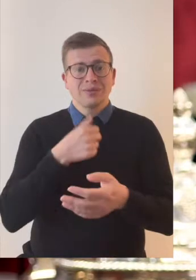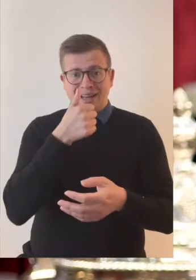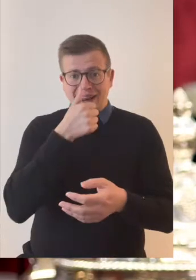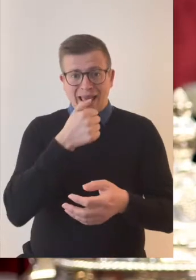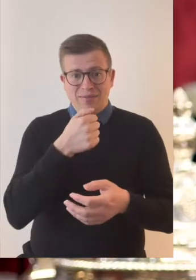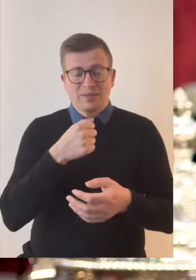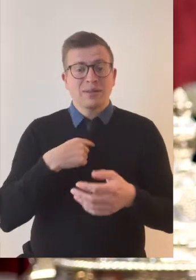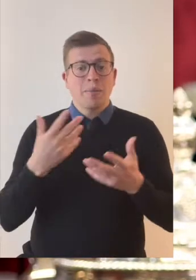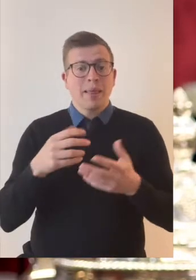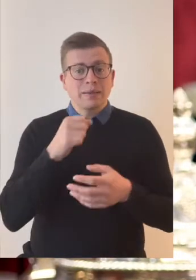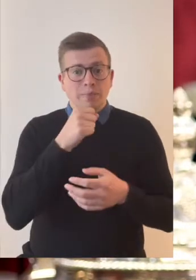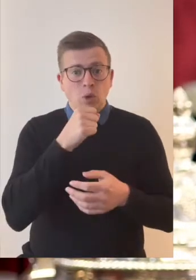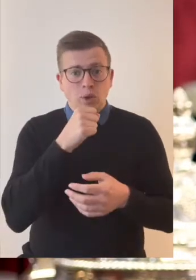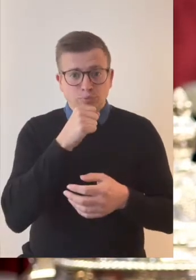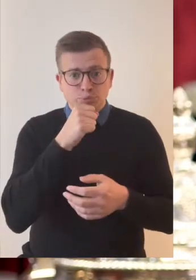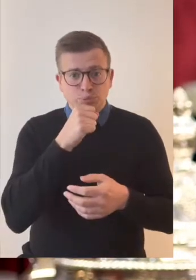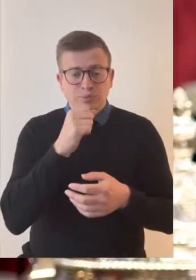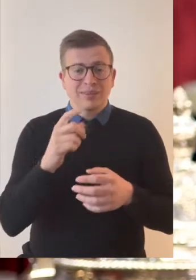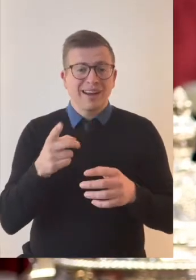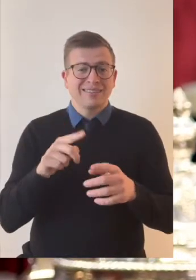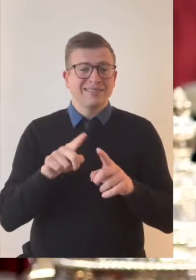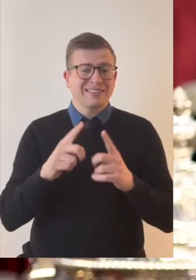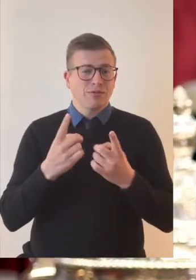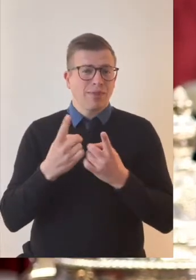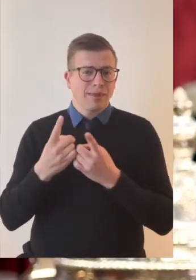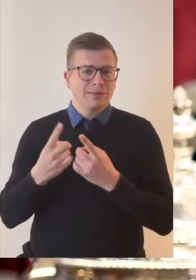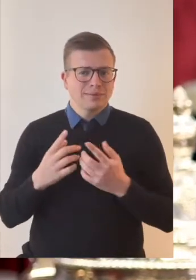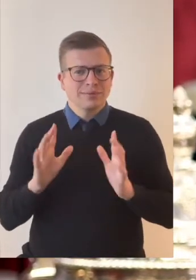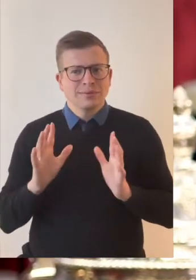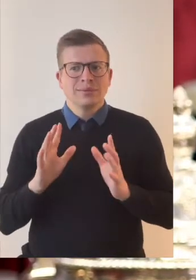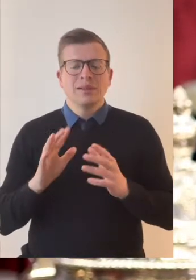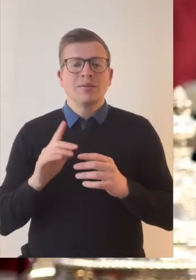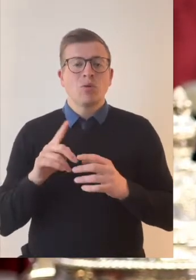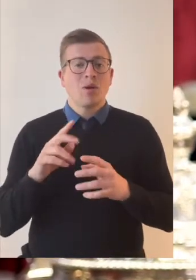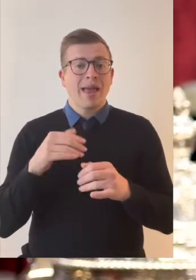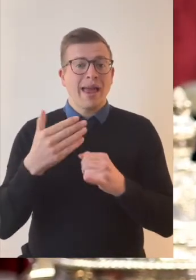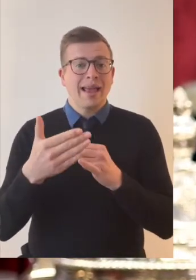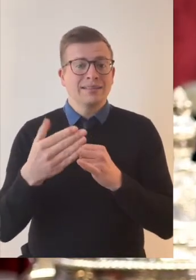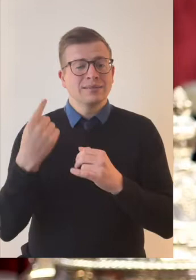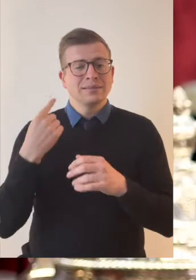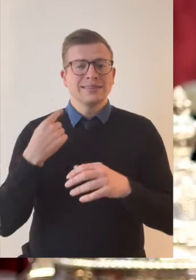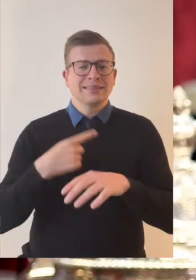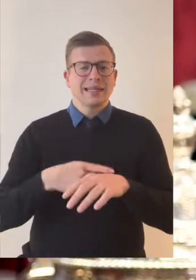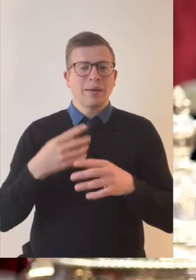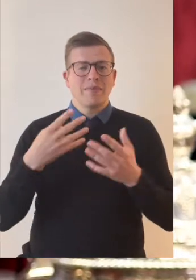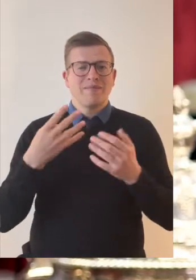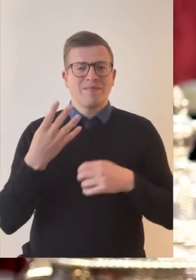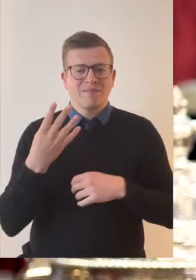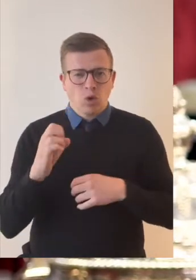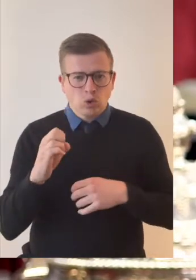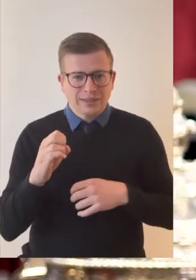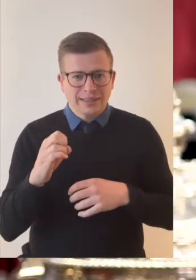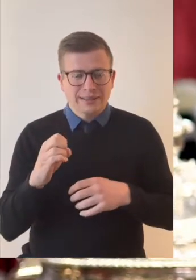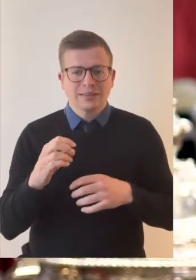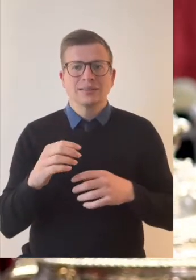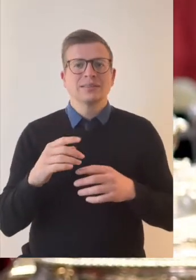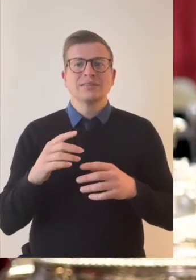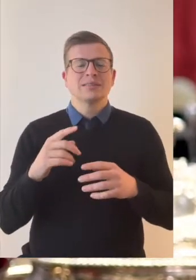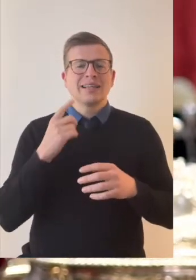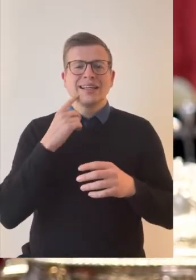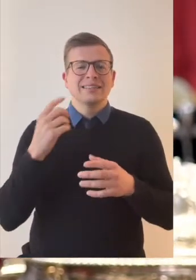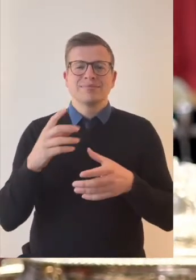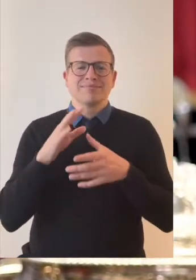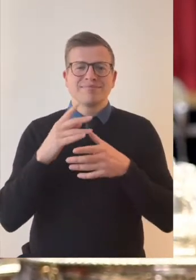of age. I played on bugles and different things, but at the end of the 40s, it wasn't easy to come by instruments,